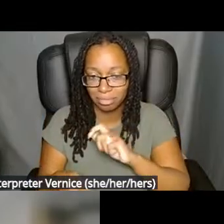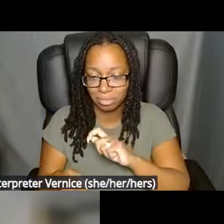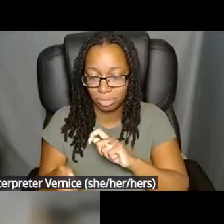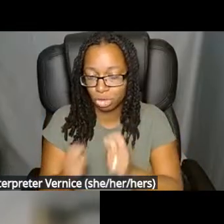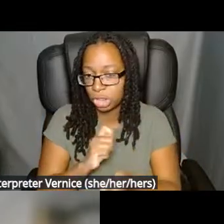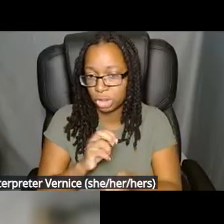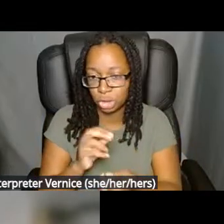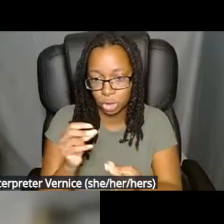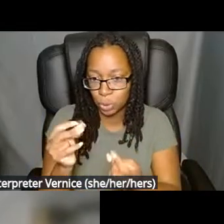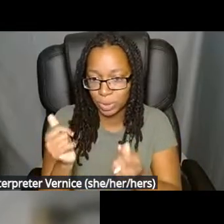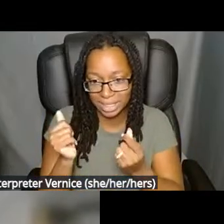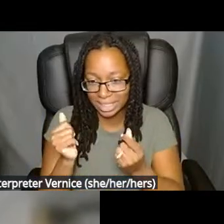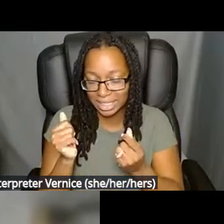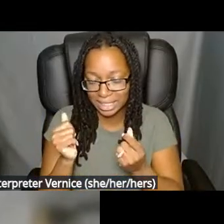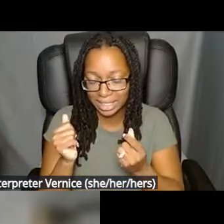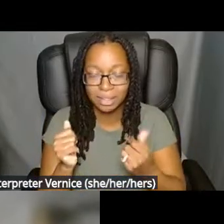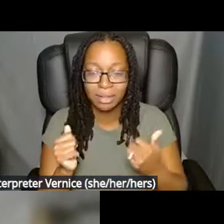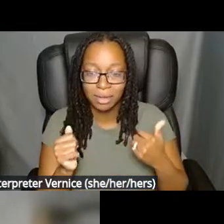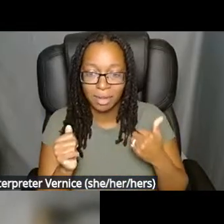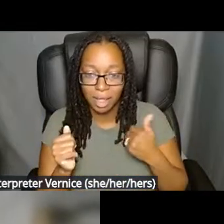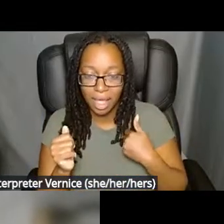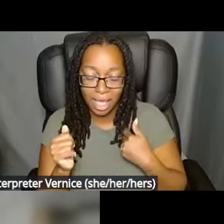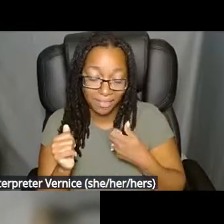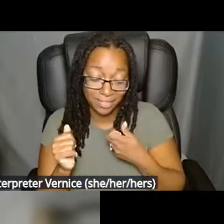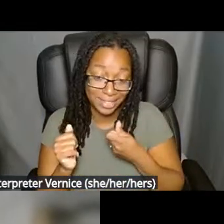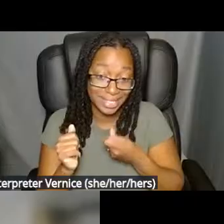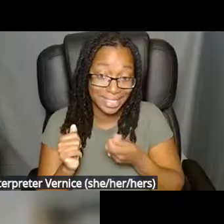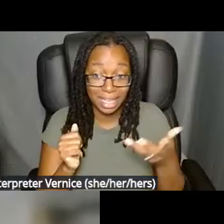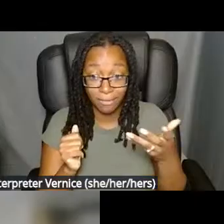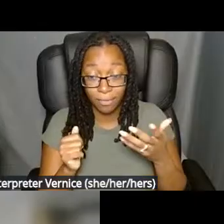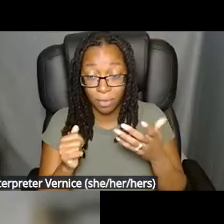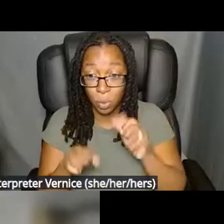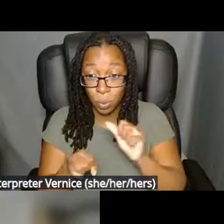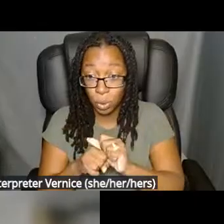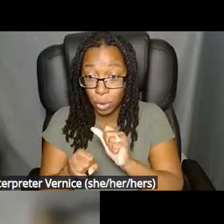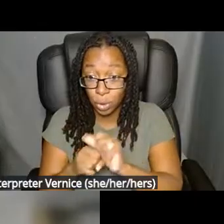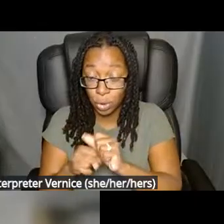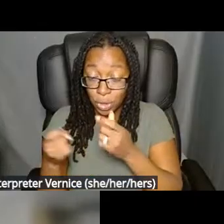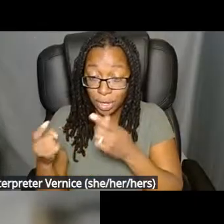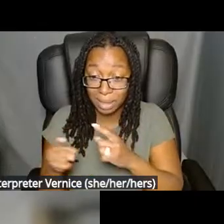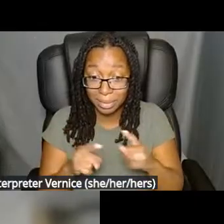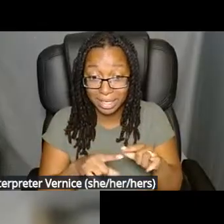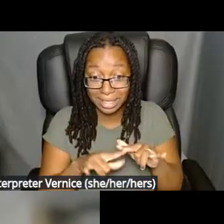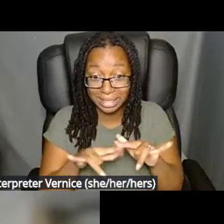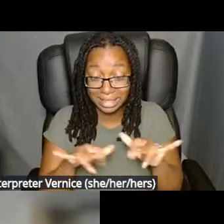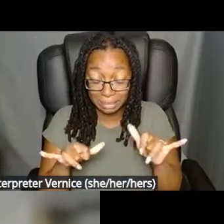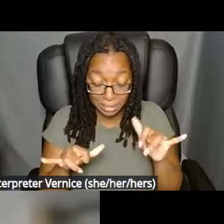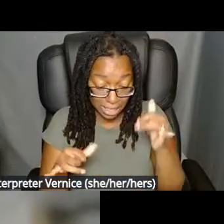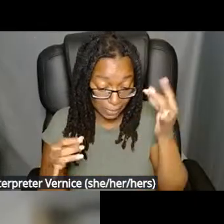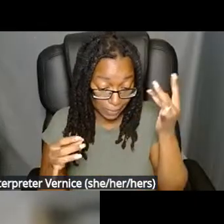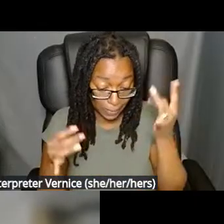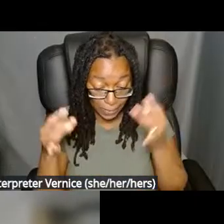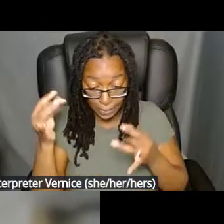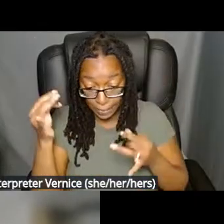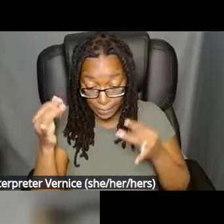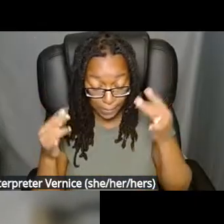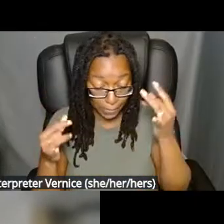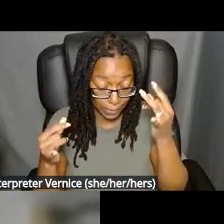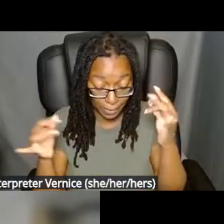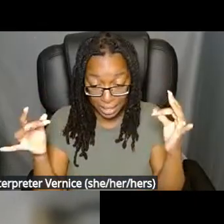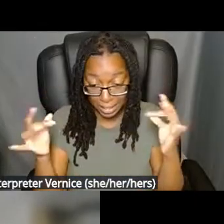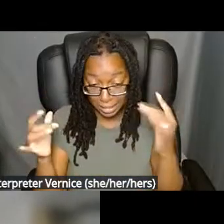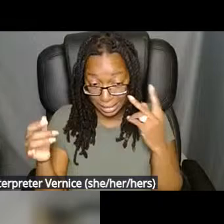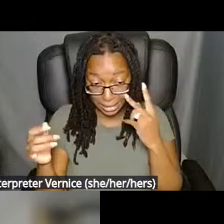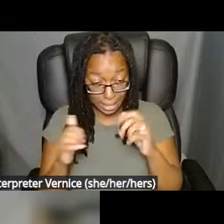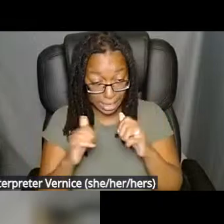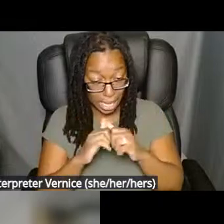to hold multiple things at the same time and then connect and then see how they